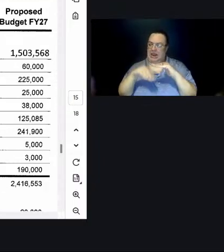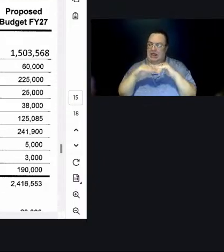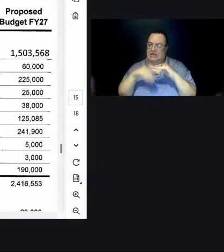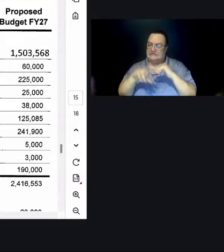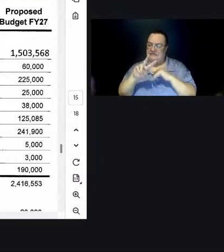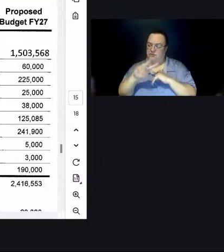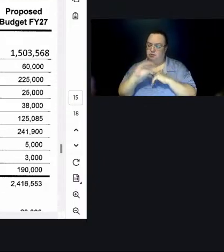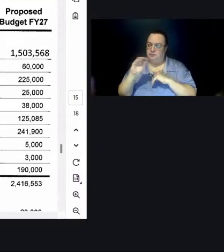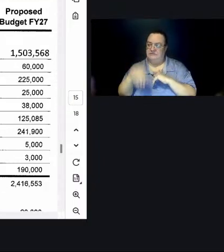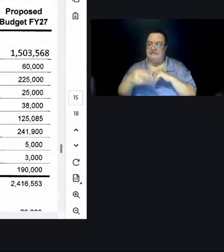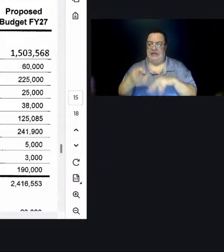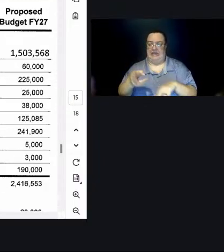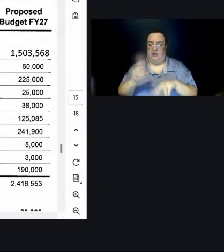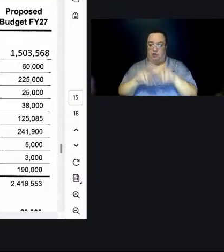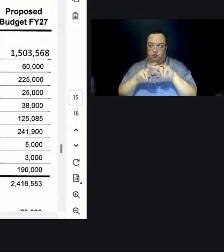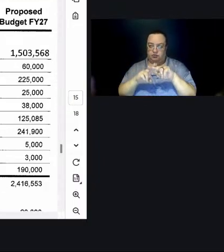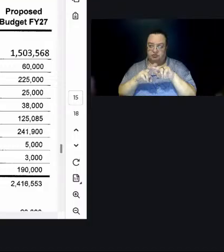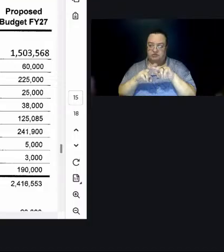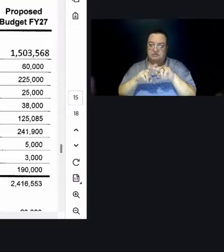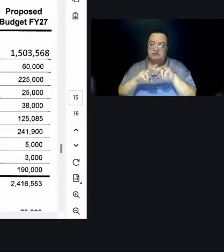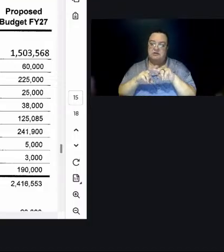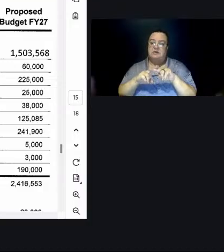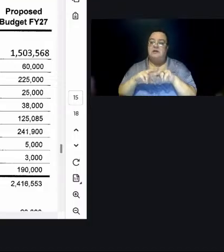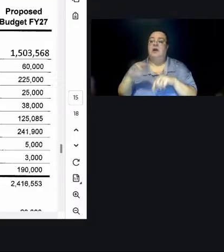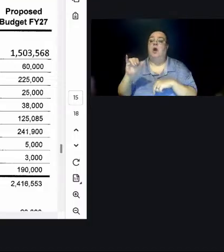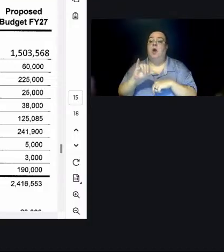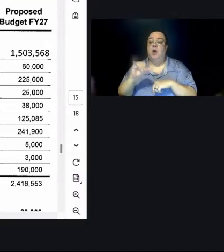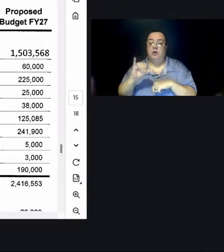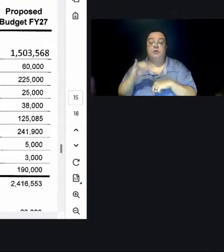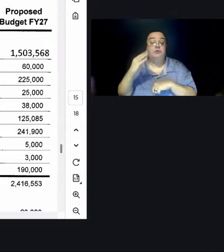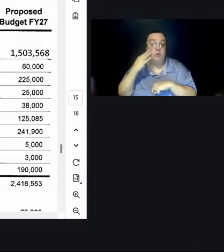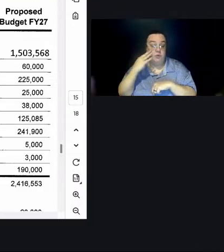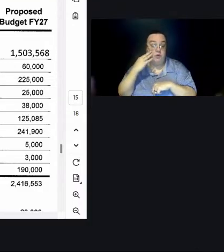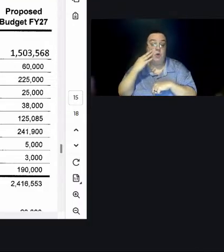increase. But I would also note, too, that the